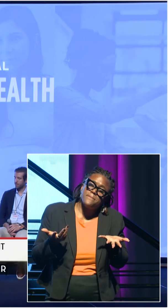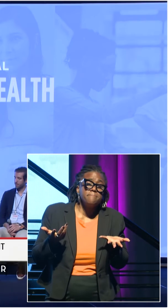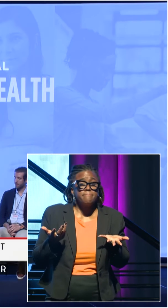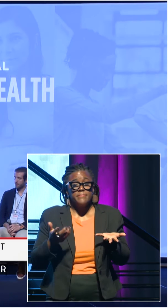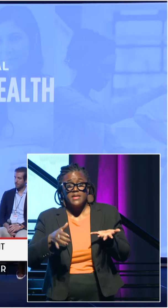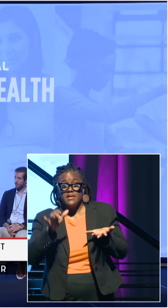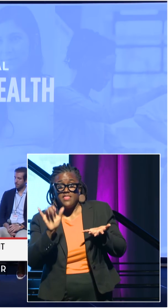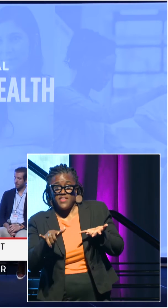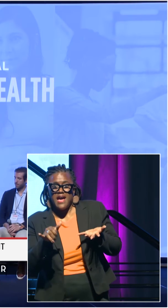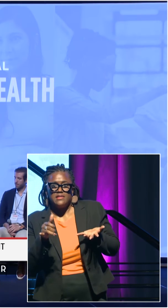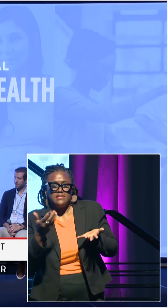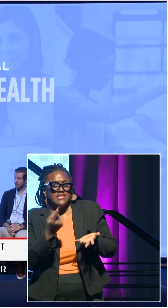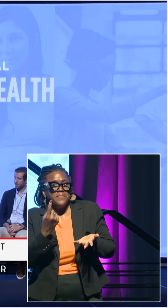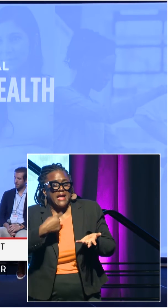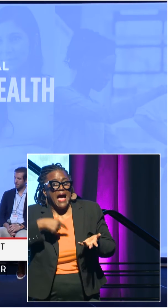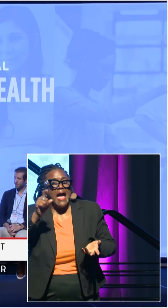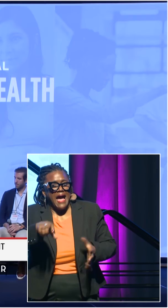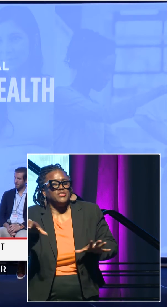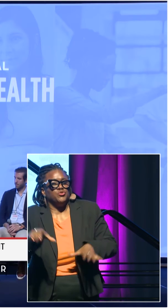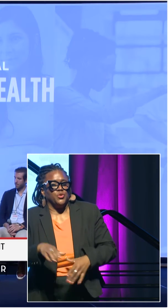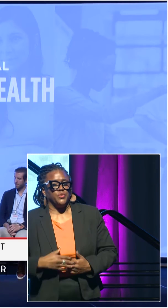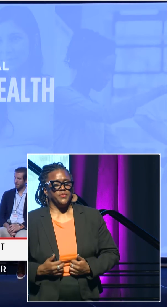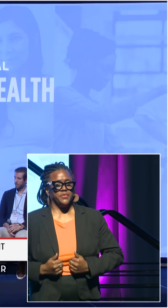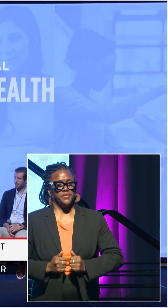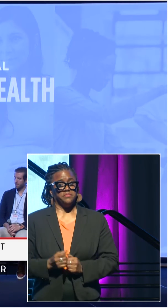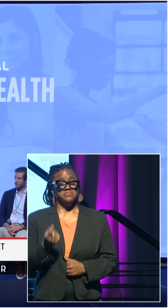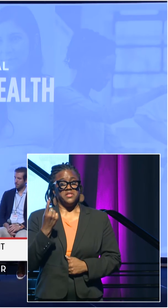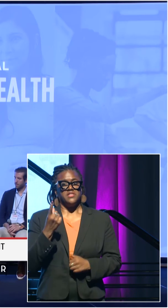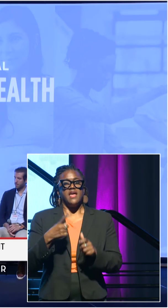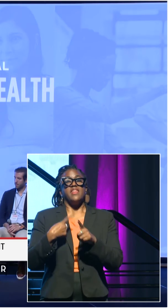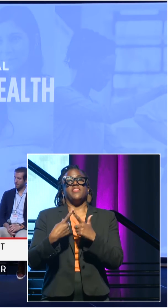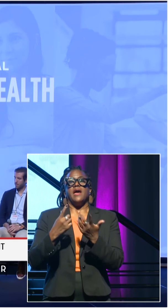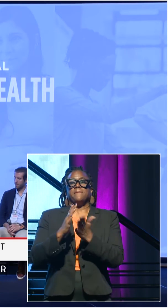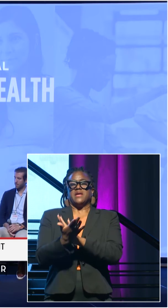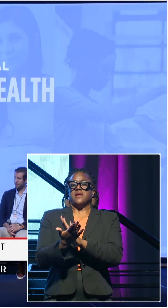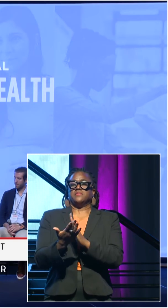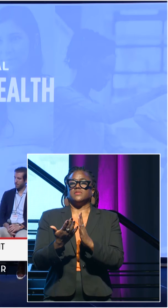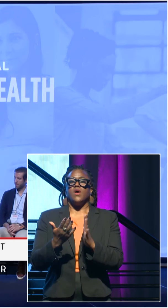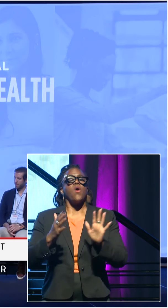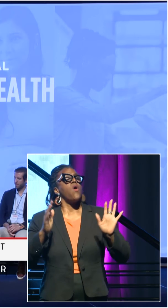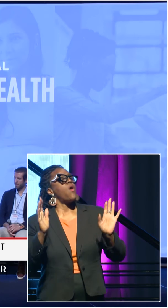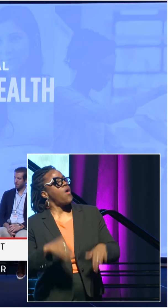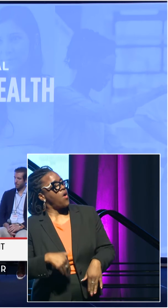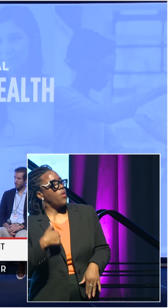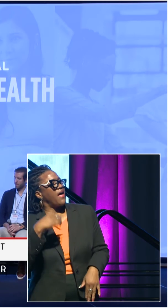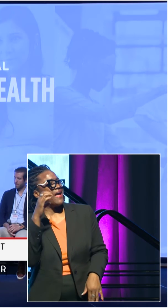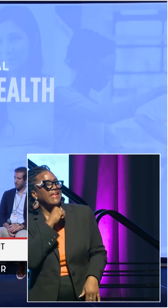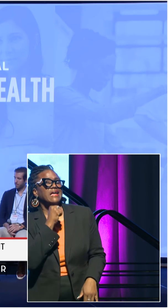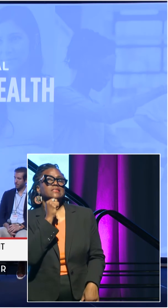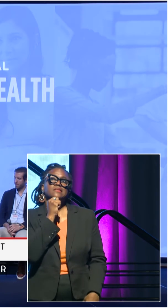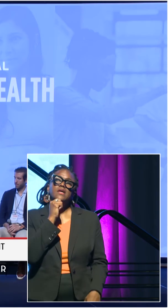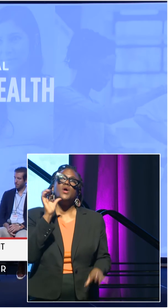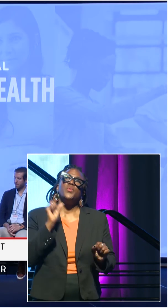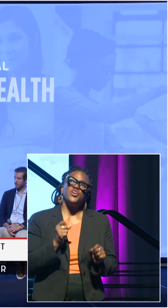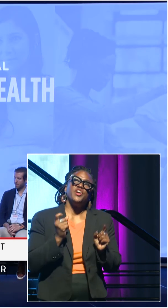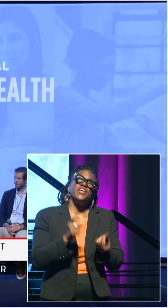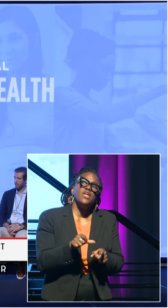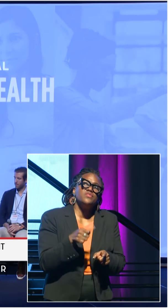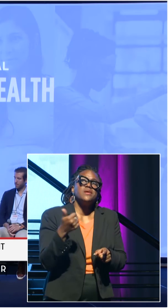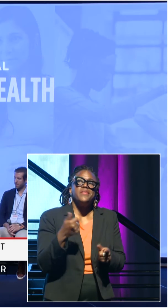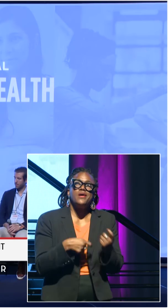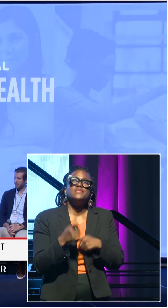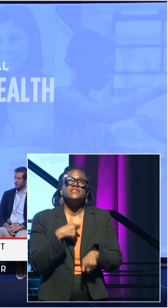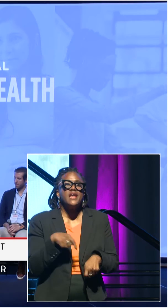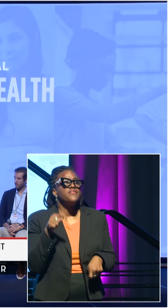Because that was something that I had to do, and then it becomes, oh, well, I guess we could prescribe this instead